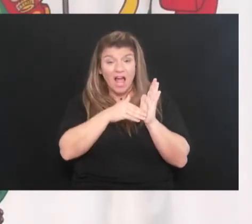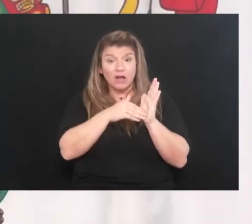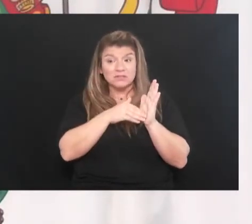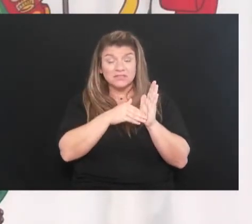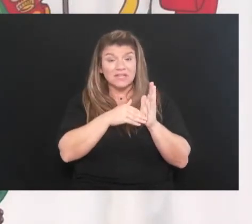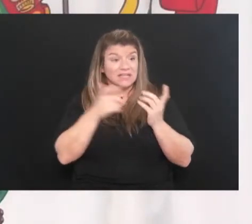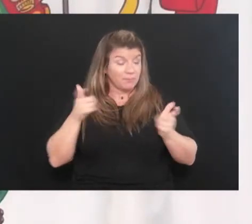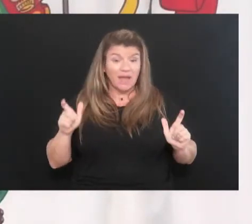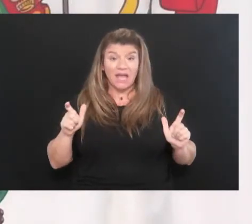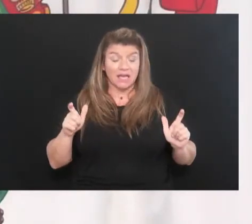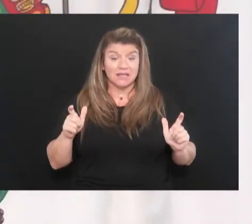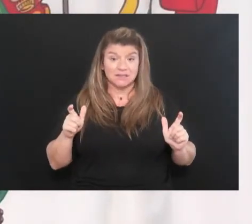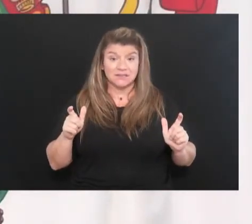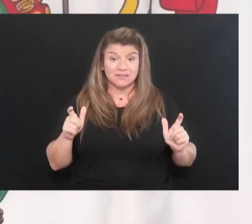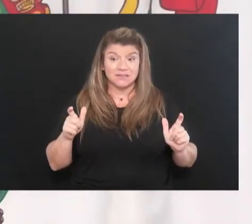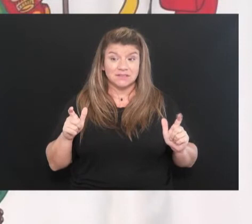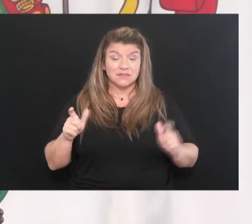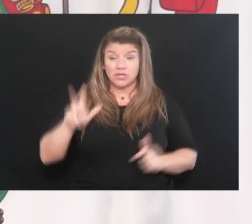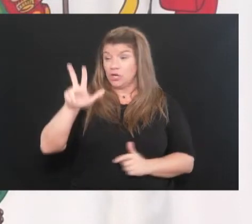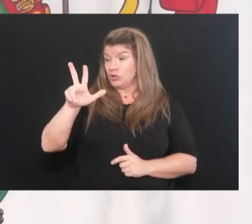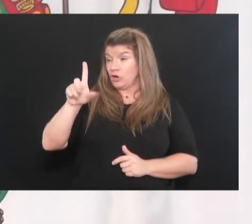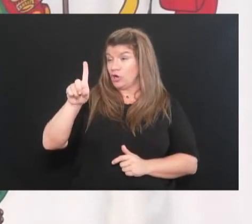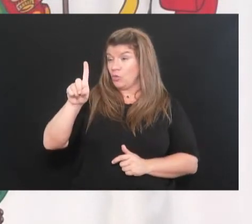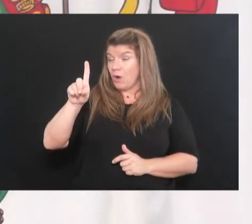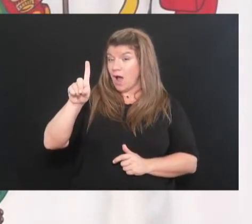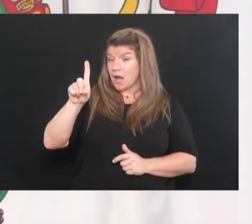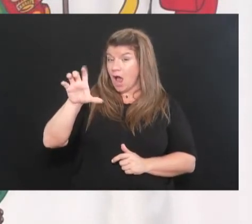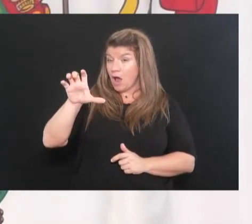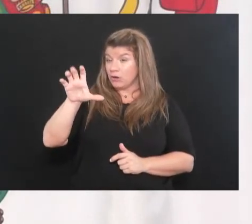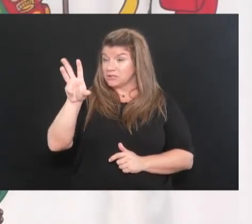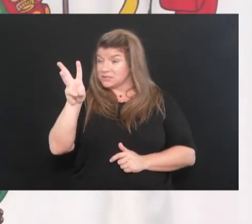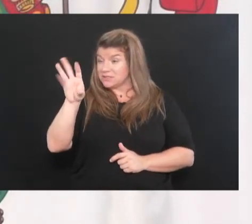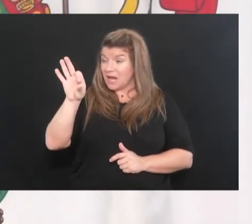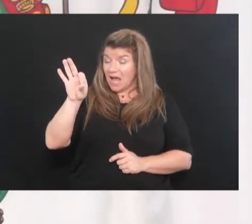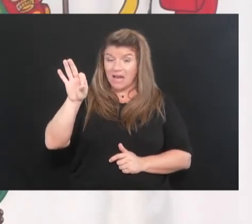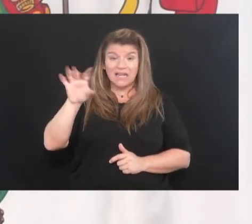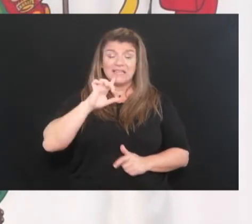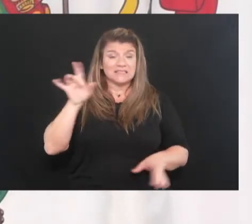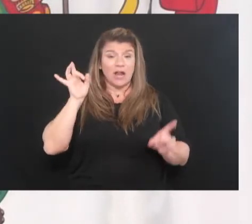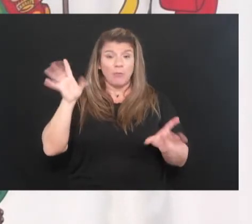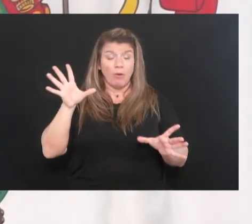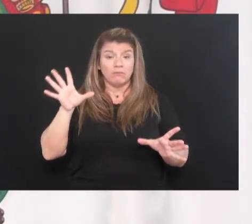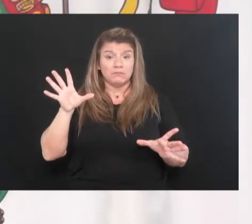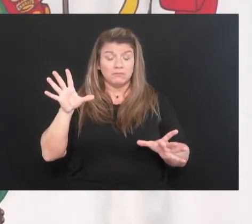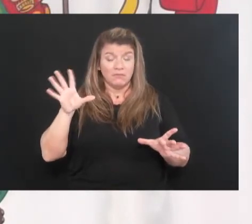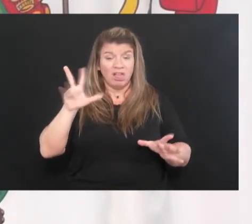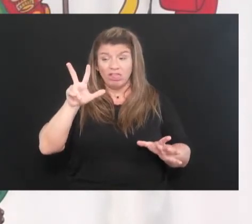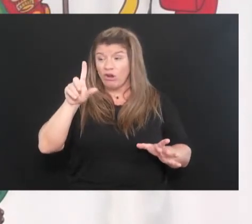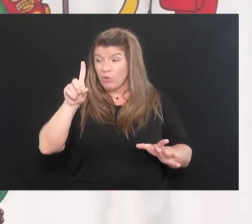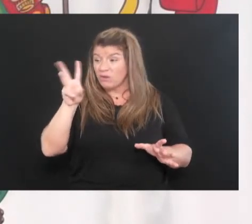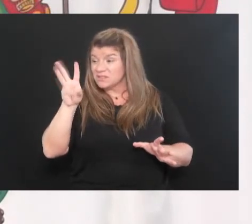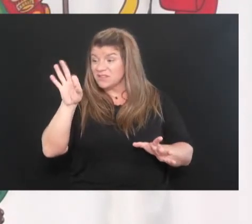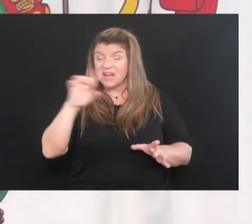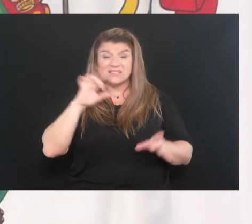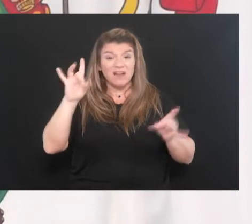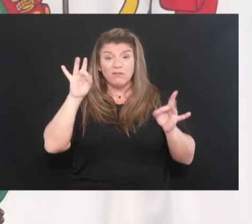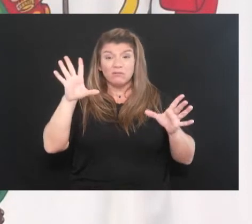astronomical. 3,169 people is just terrible. It's beyond belief terrible.